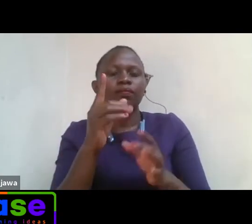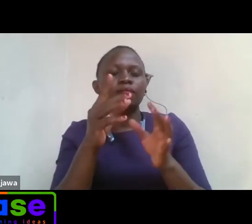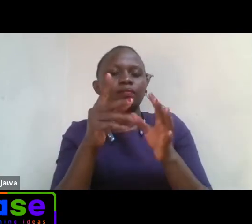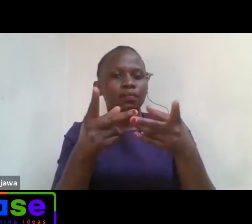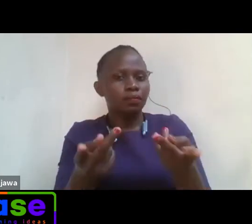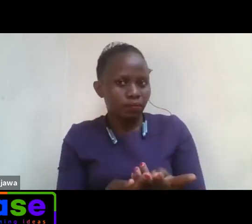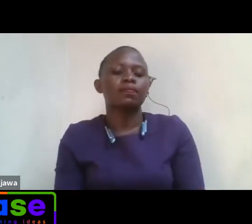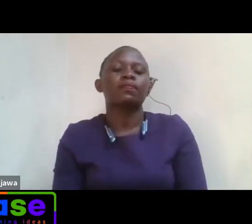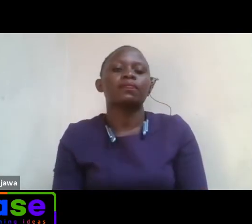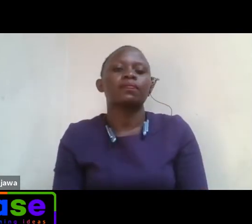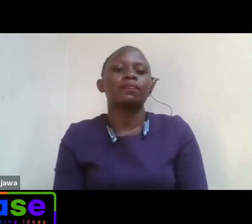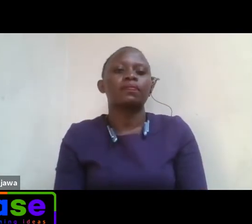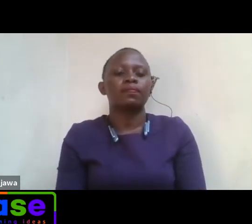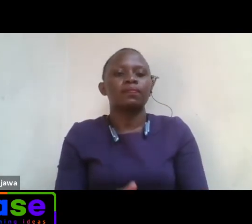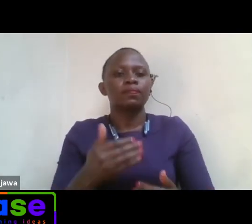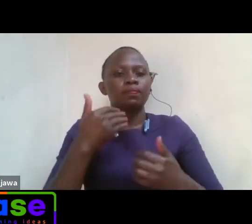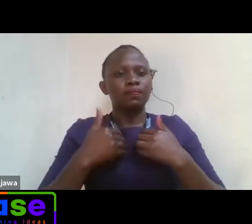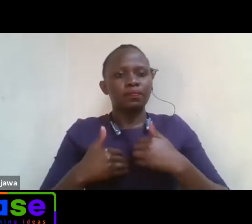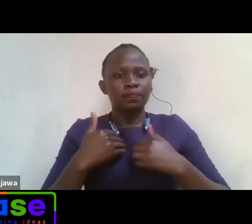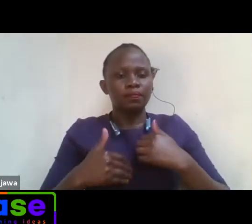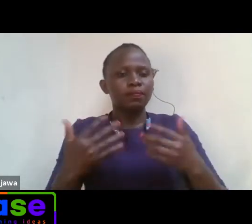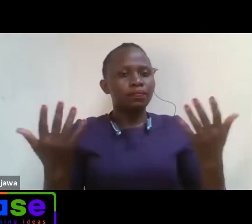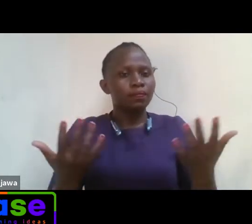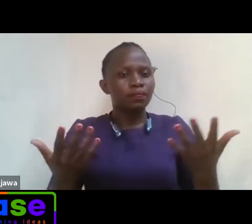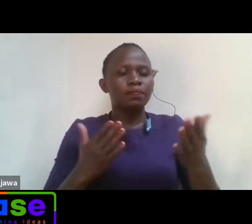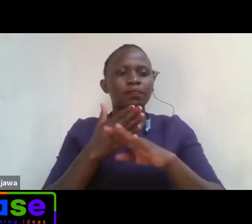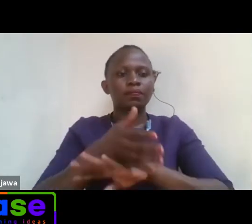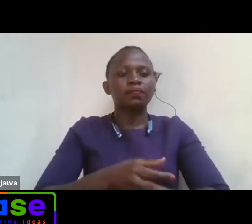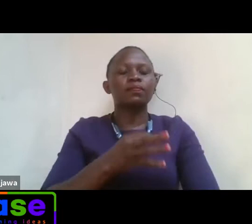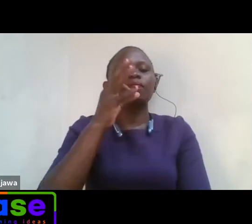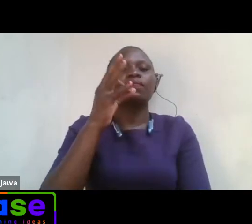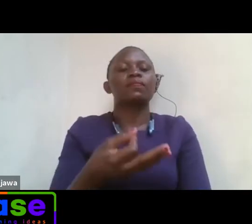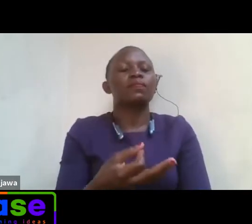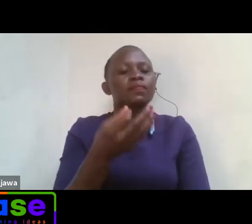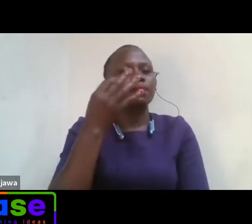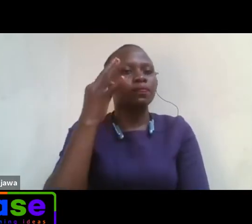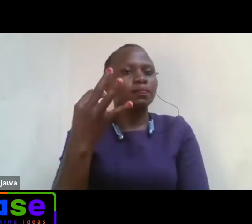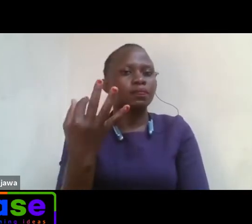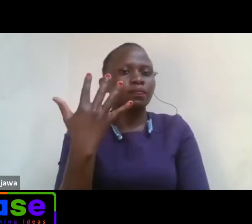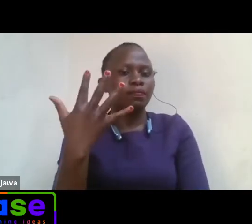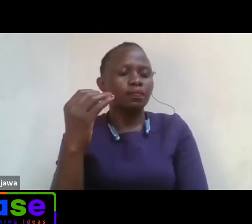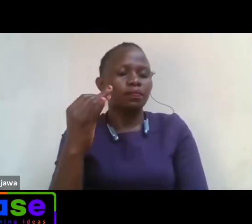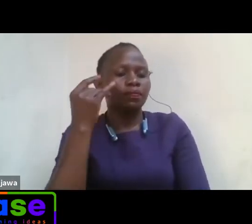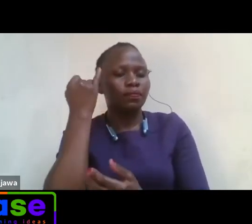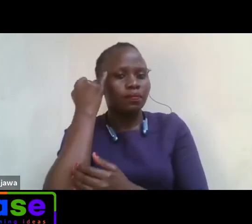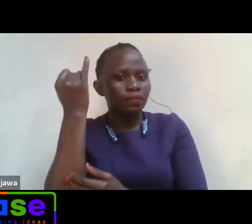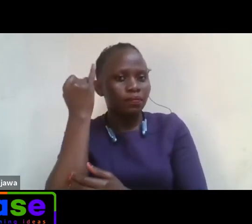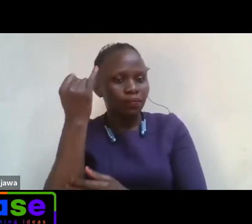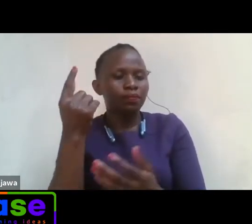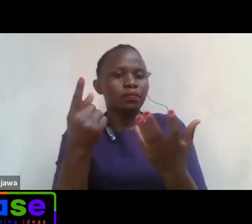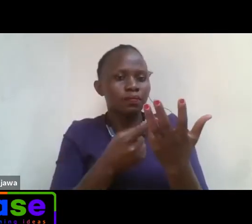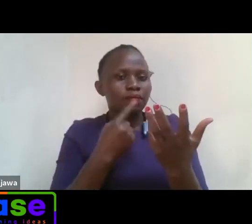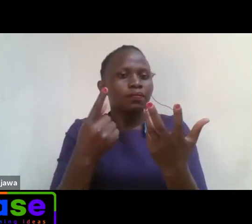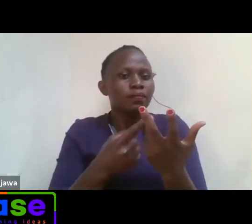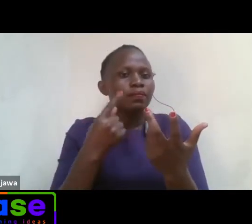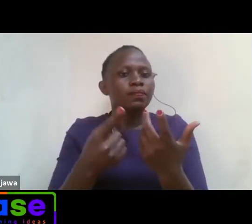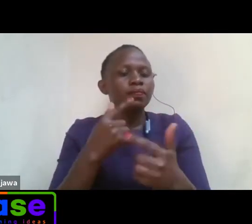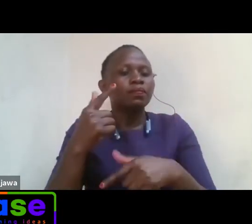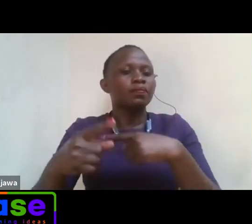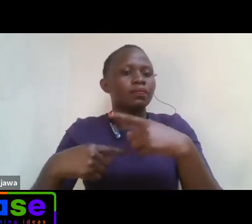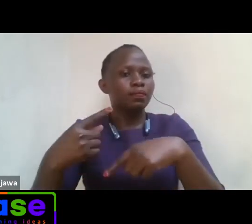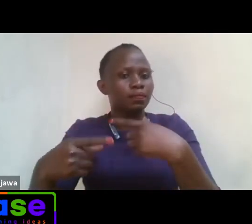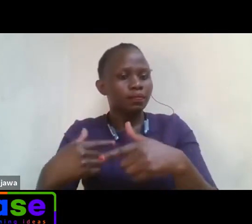So far, the interesting news is that we've had over 3,300 bright ideas, would you believe, and counting. Perhaps for the benefit of